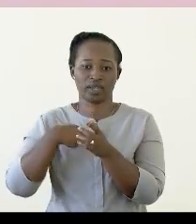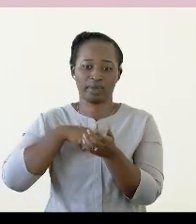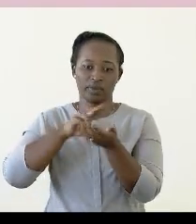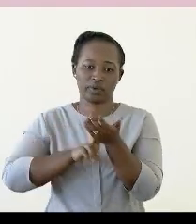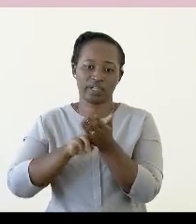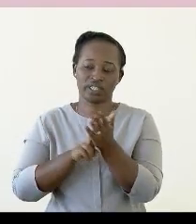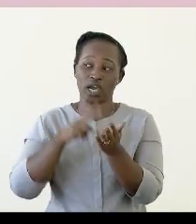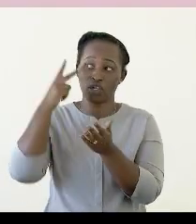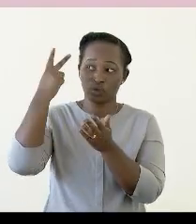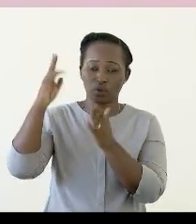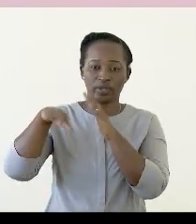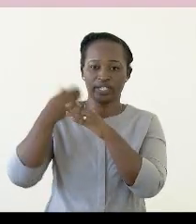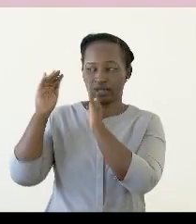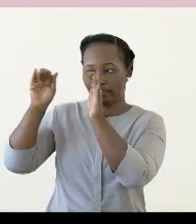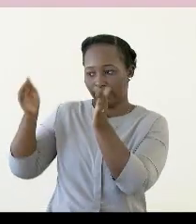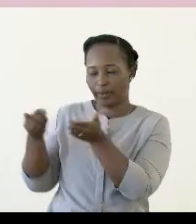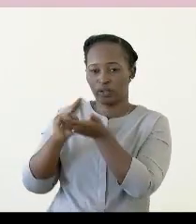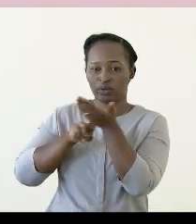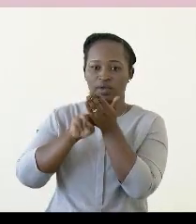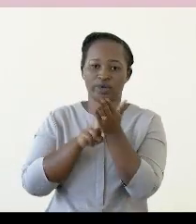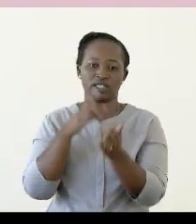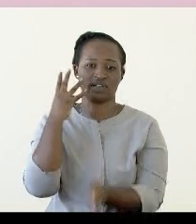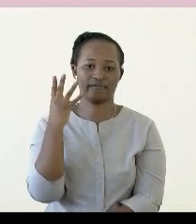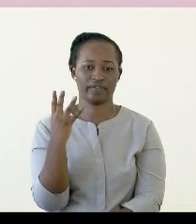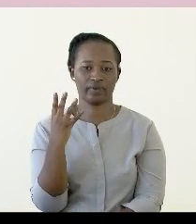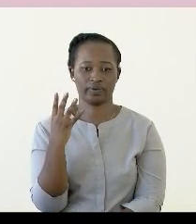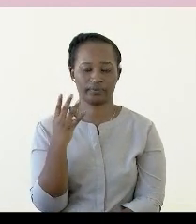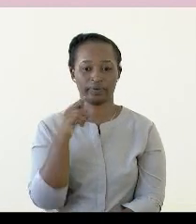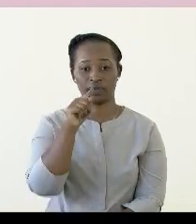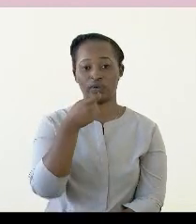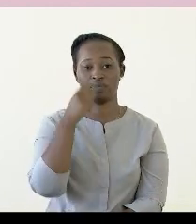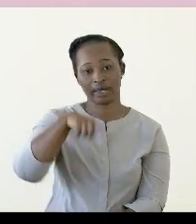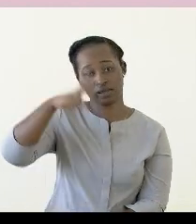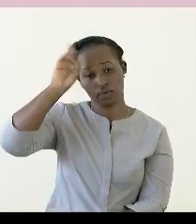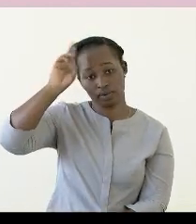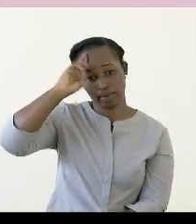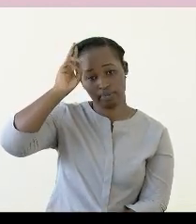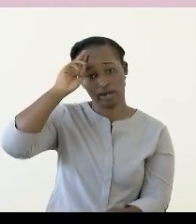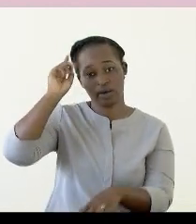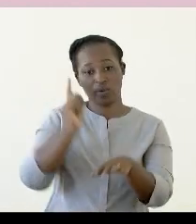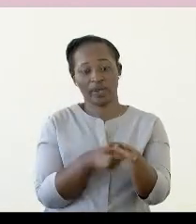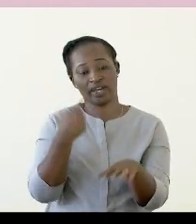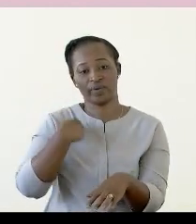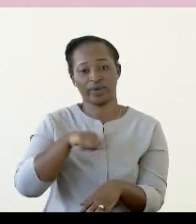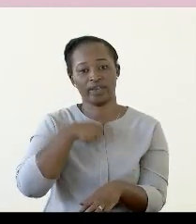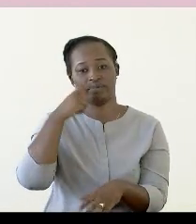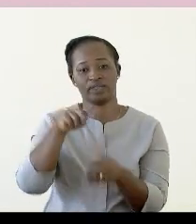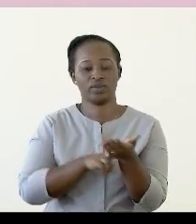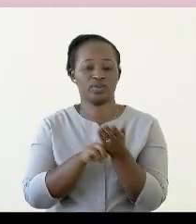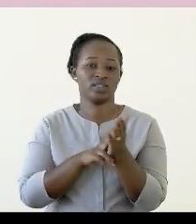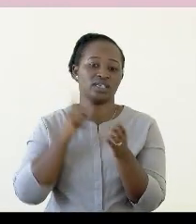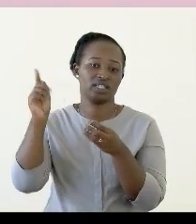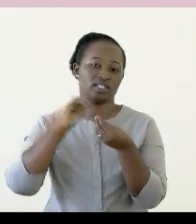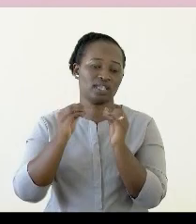the bracket we use 4. You have to remember that when we have to use these numbers,